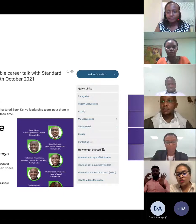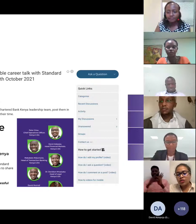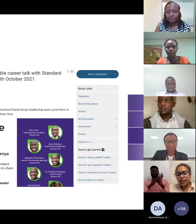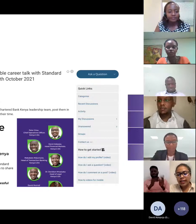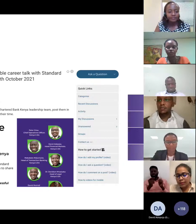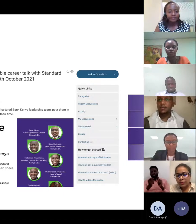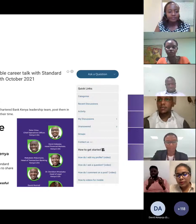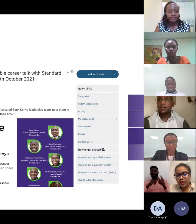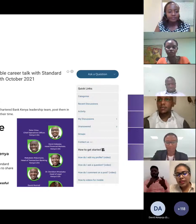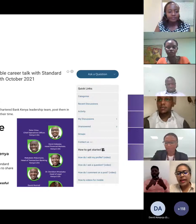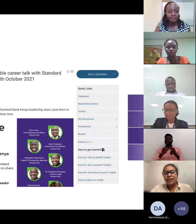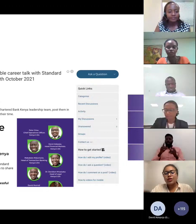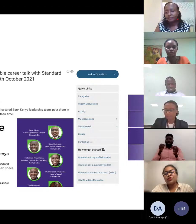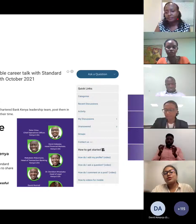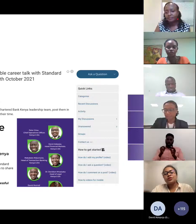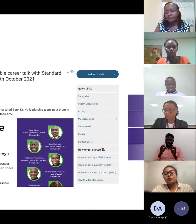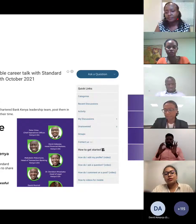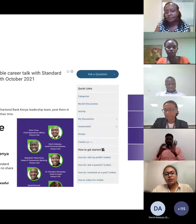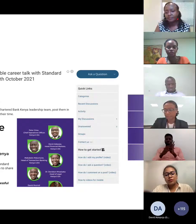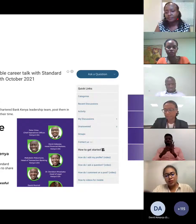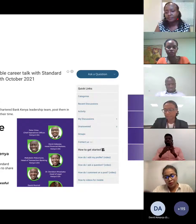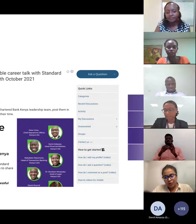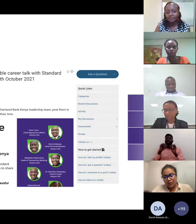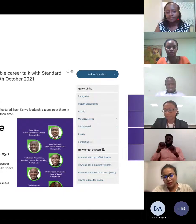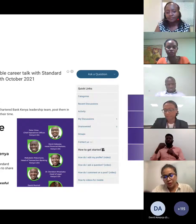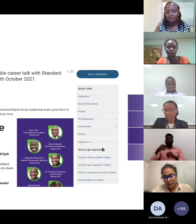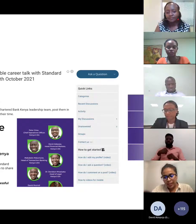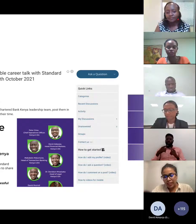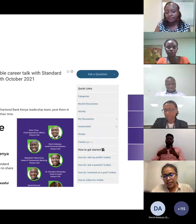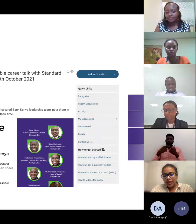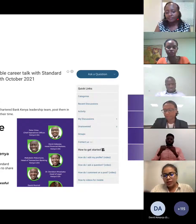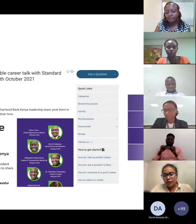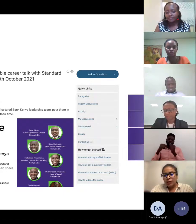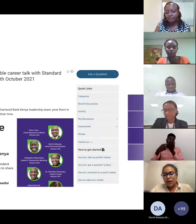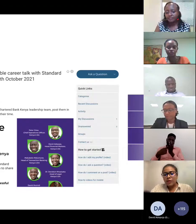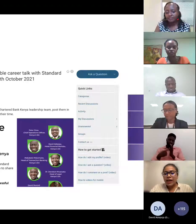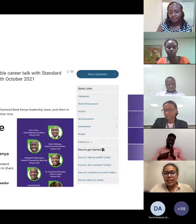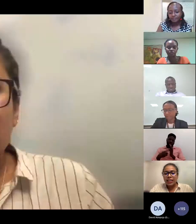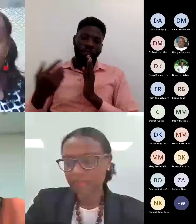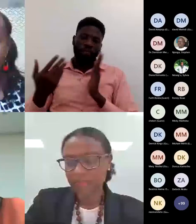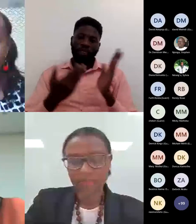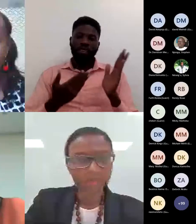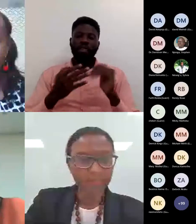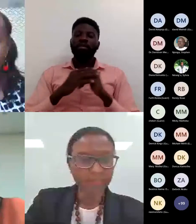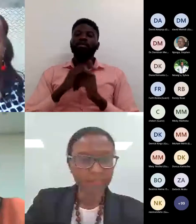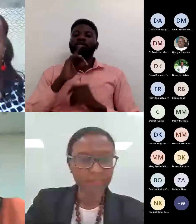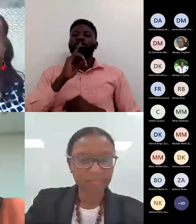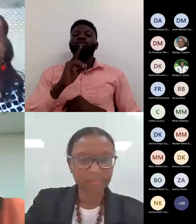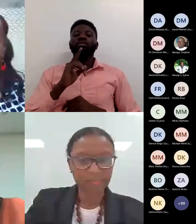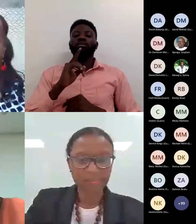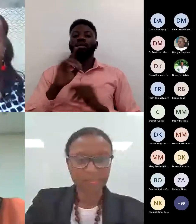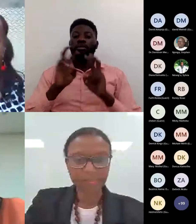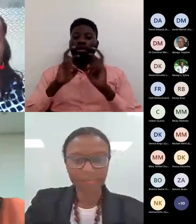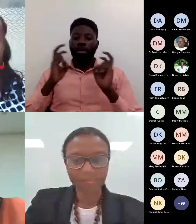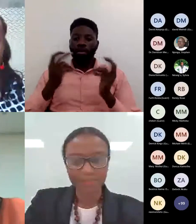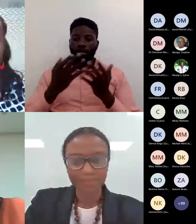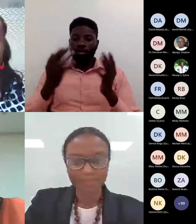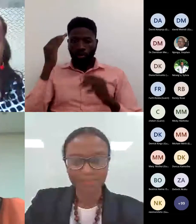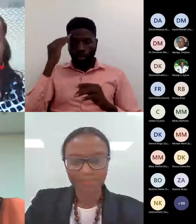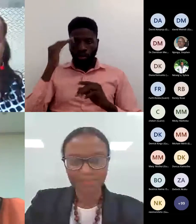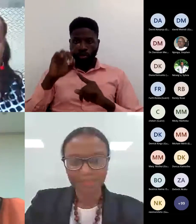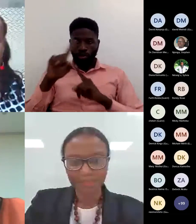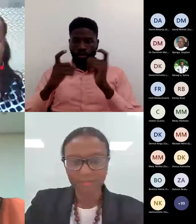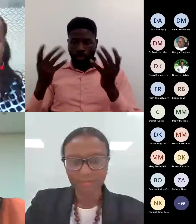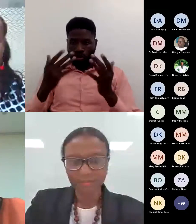create your account on Enable Me and continue the conversations over there. So panelists, you know where the questions are going to